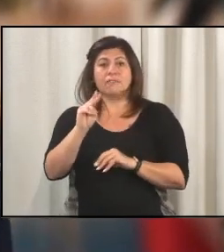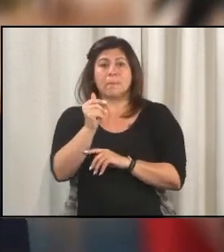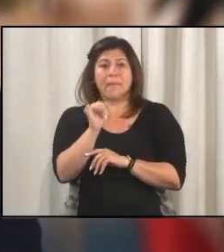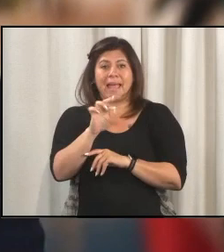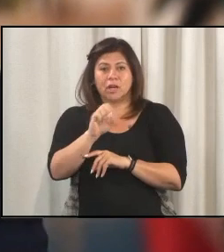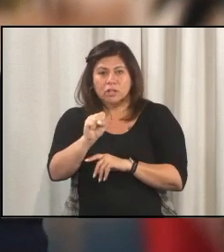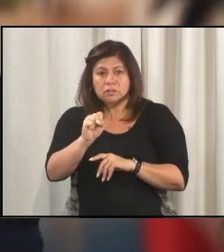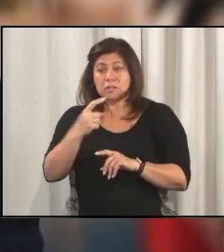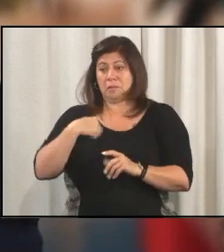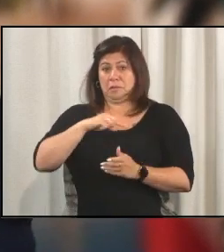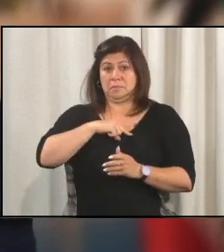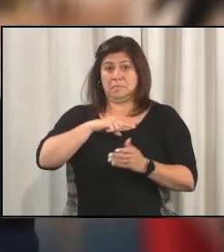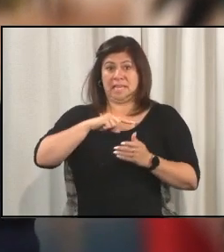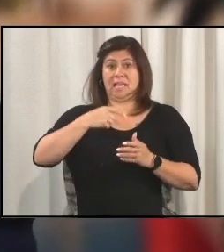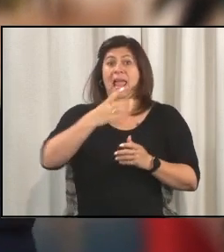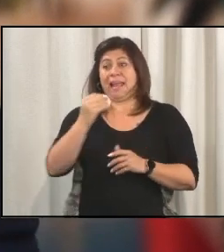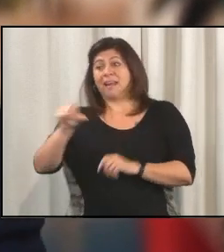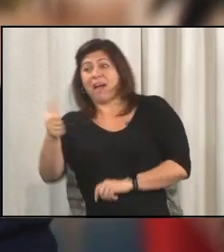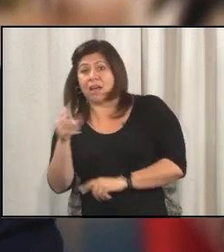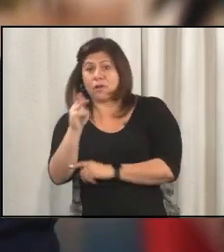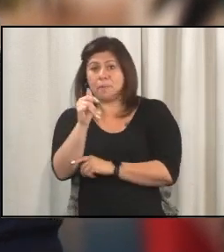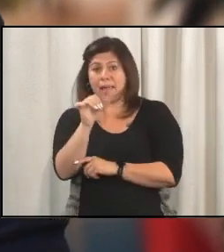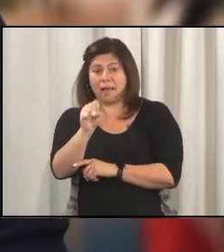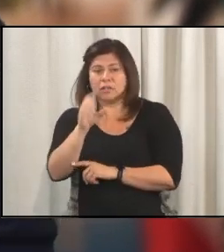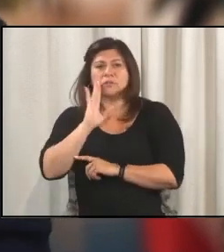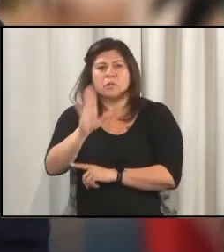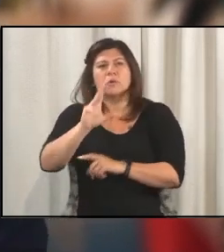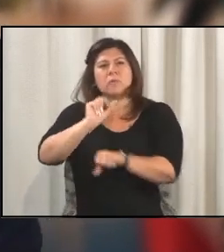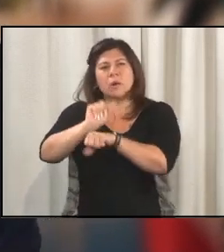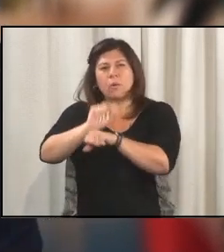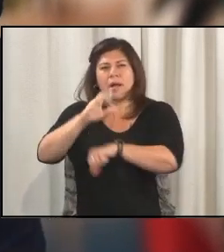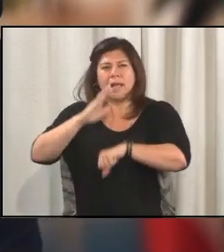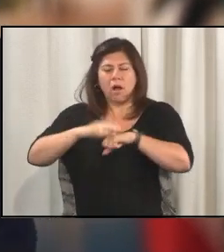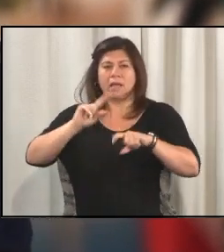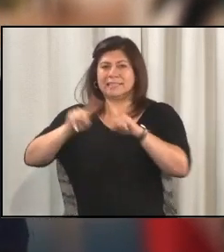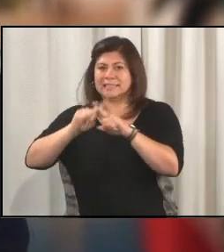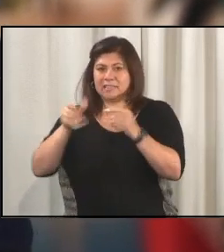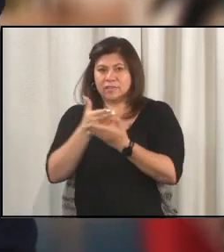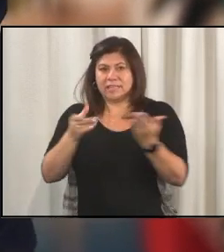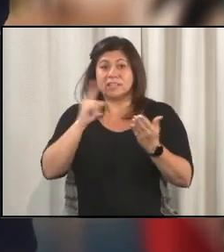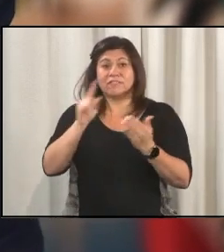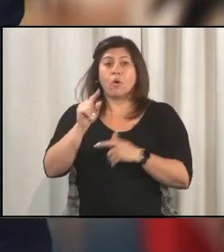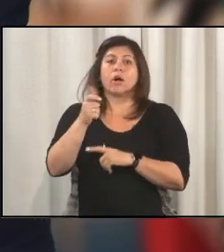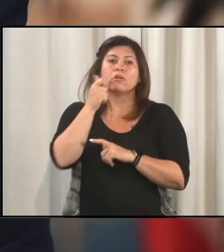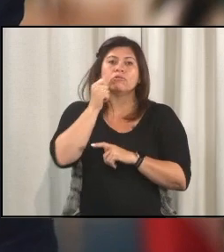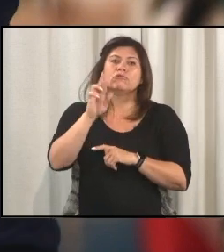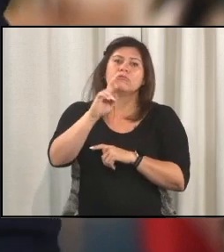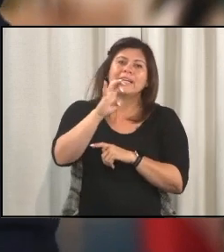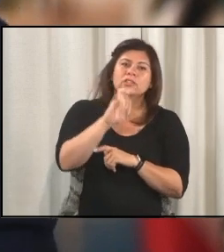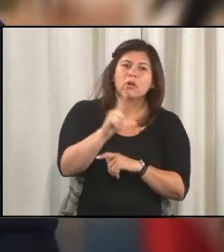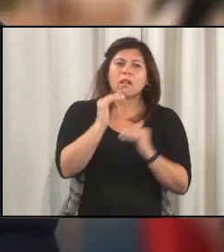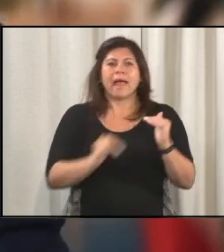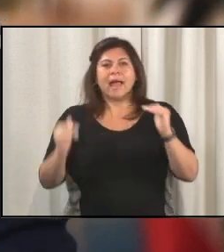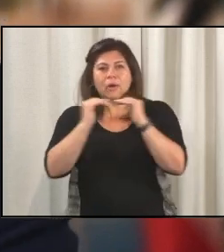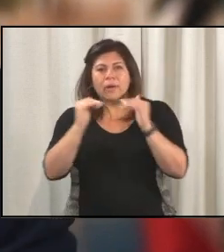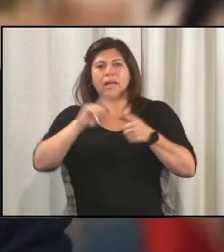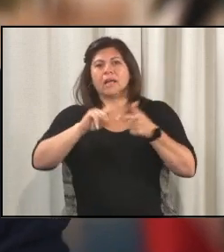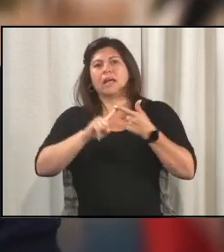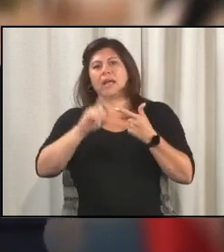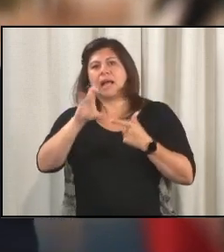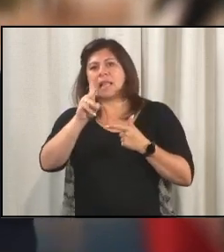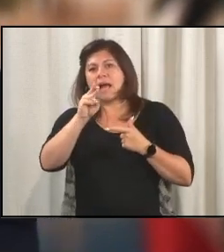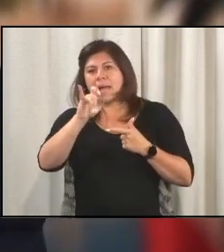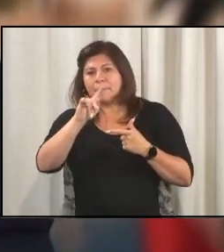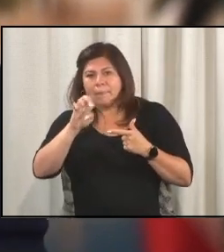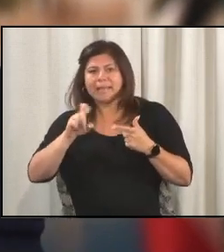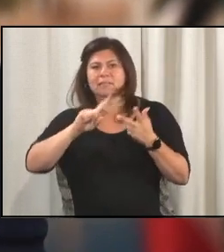mayors, we'll work to advance solutions for housing, climate, and racial equity. These key steps will help position our city